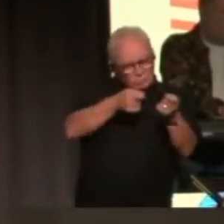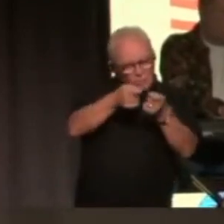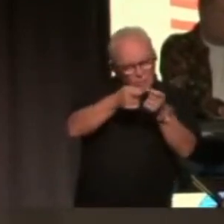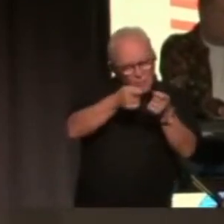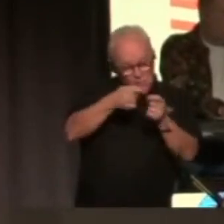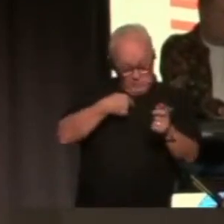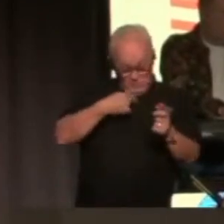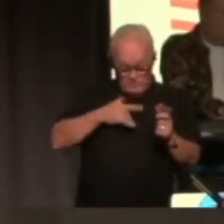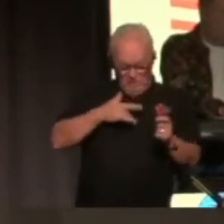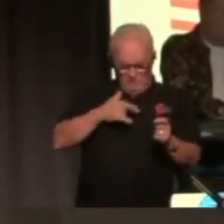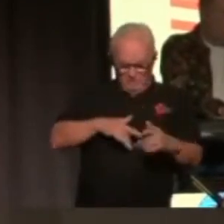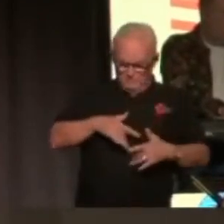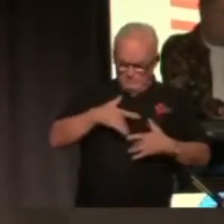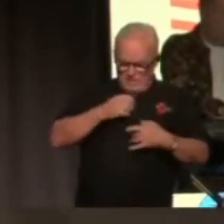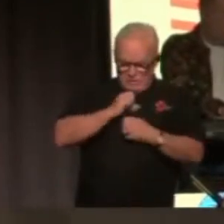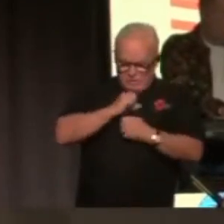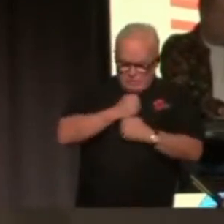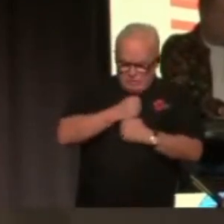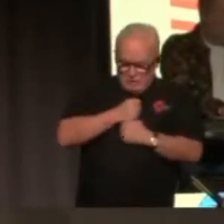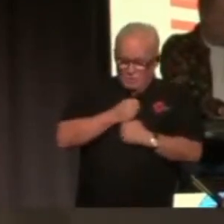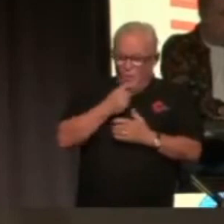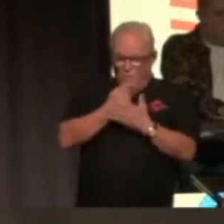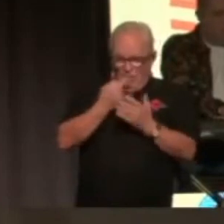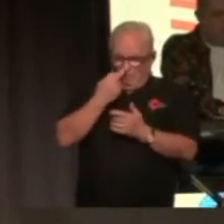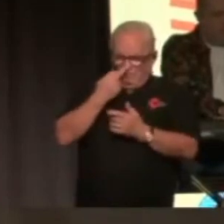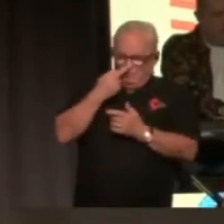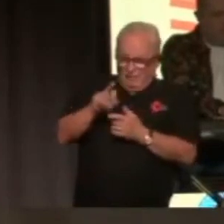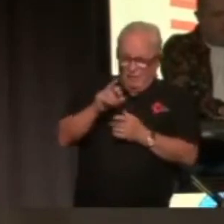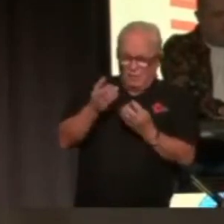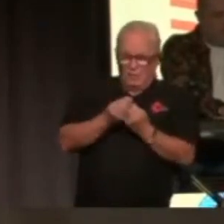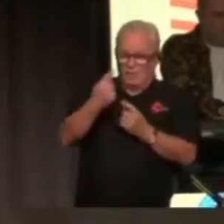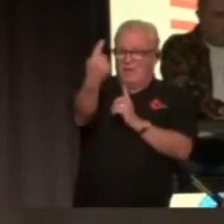if you're stressed and you're faking it, you come in the day with a fake smile,